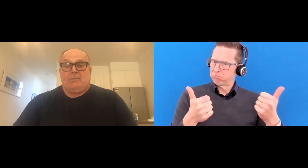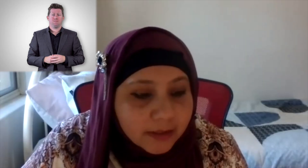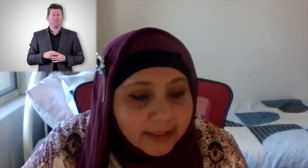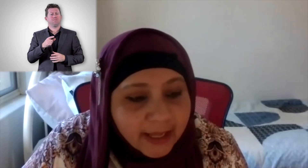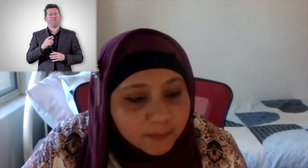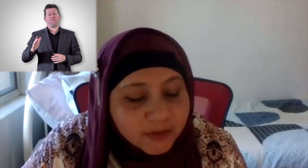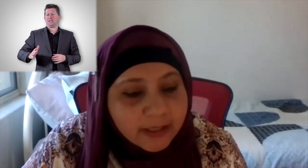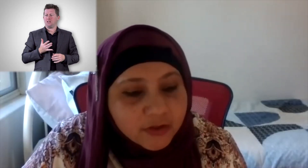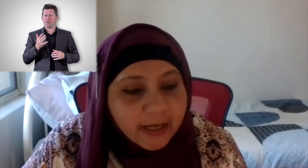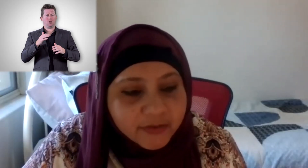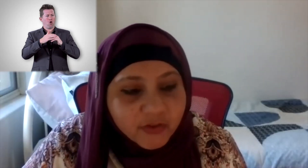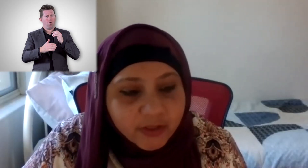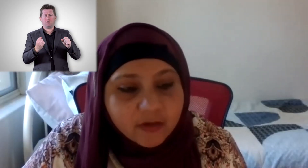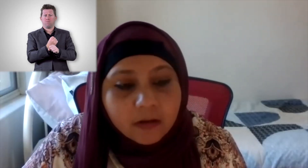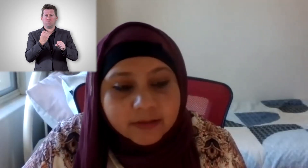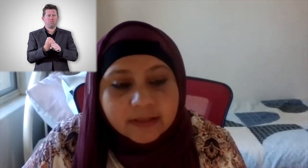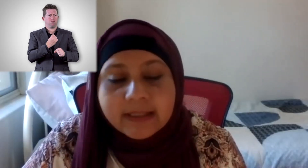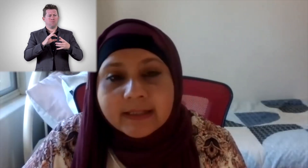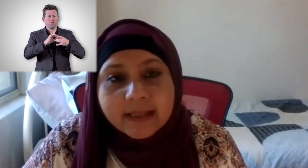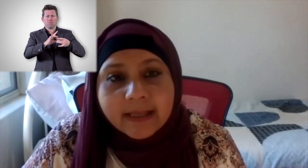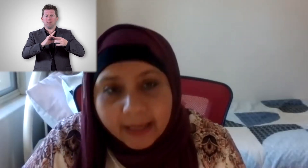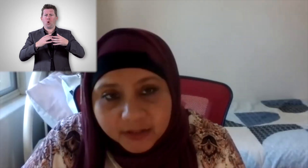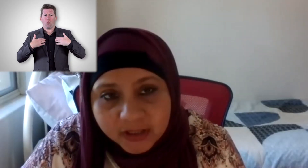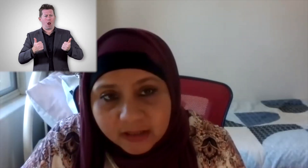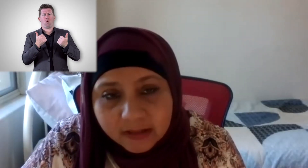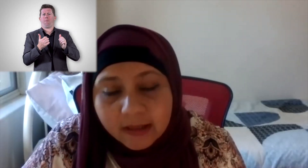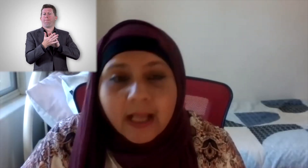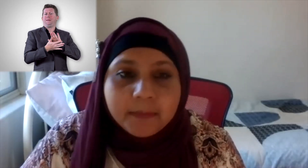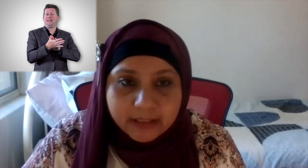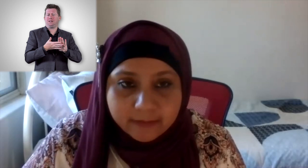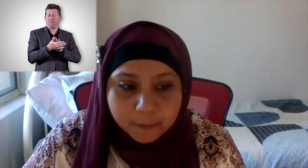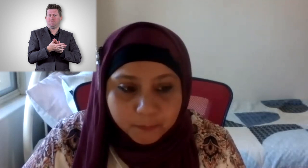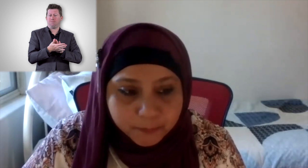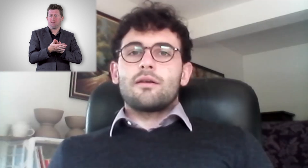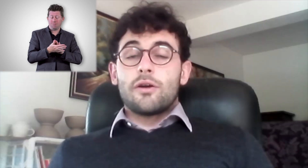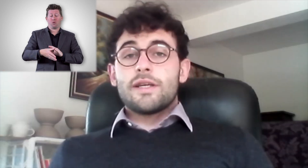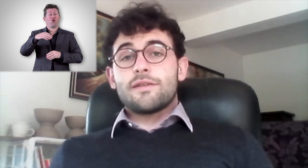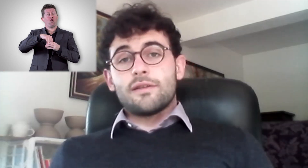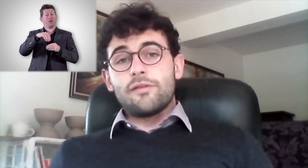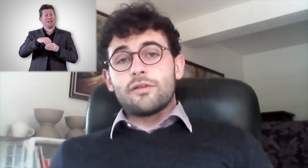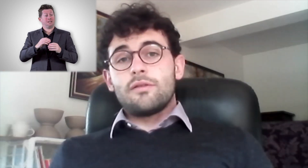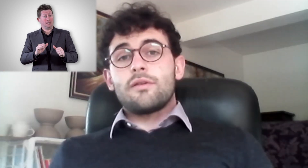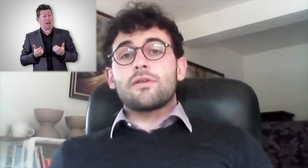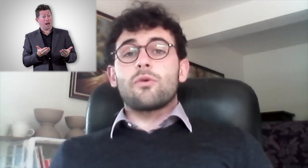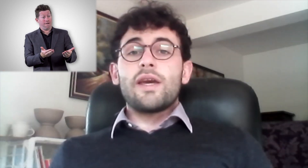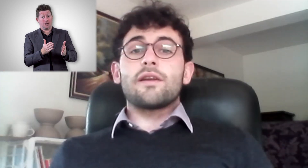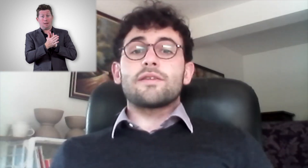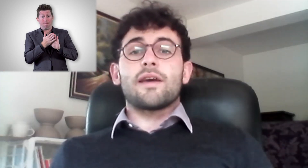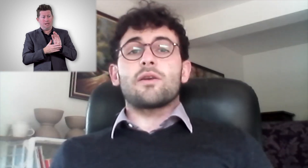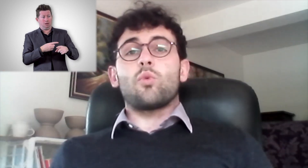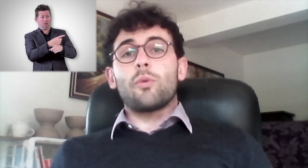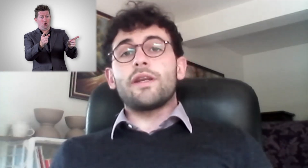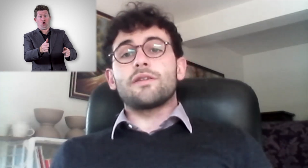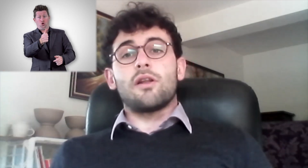okay. It helps our educators create content that is engaging and meaningful. Content is delivered so we